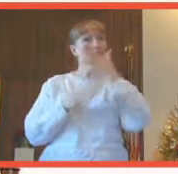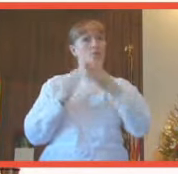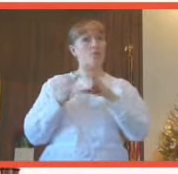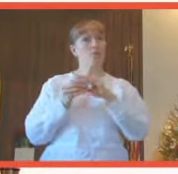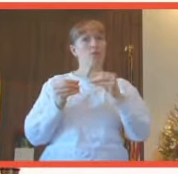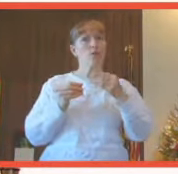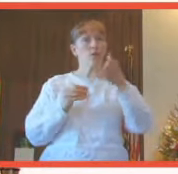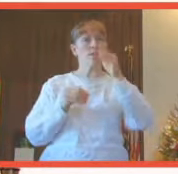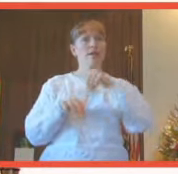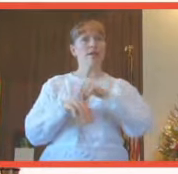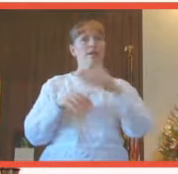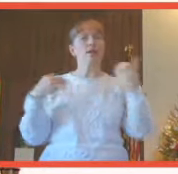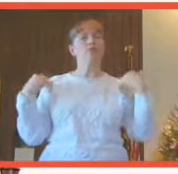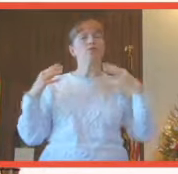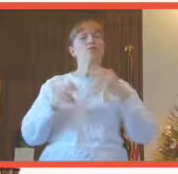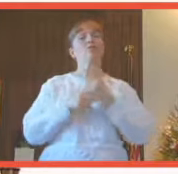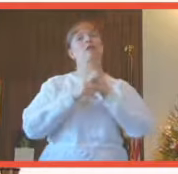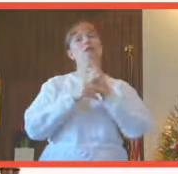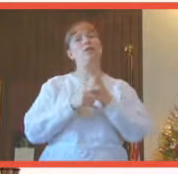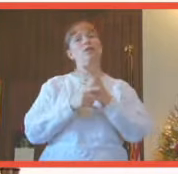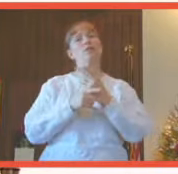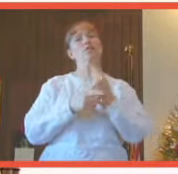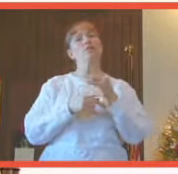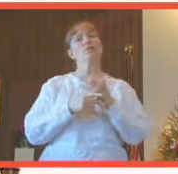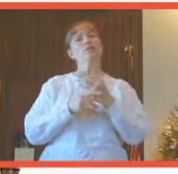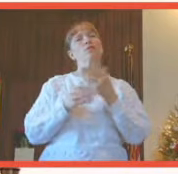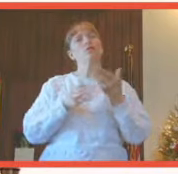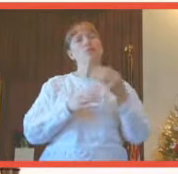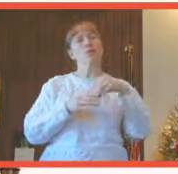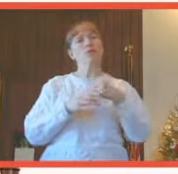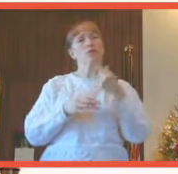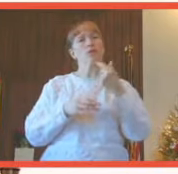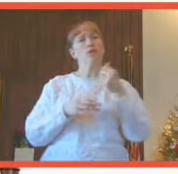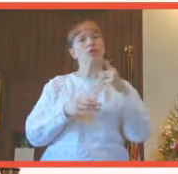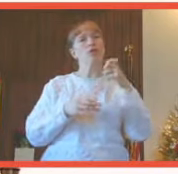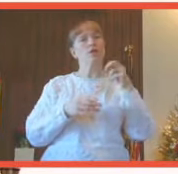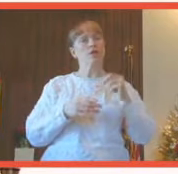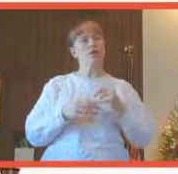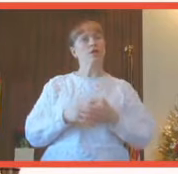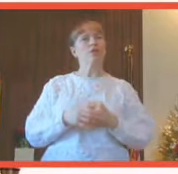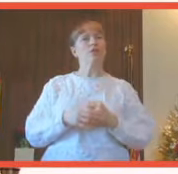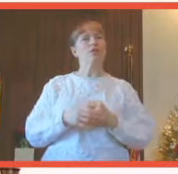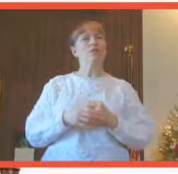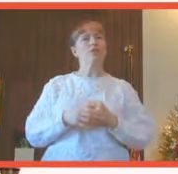sent angels to minister to Jesus in the garden.